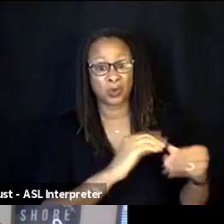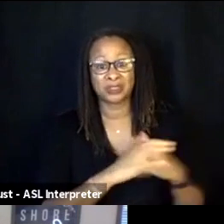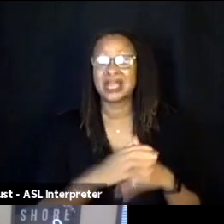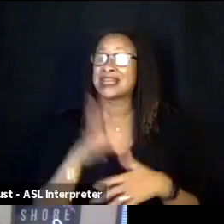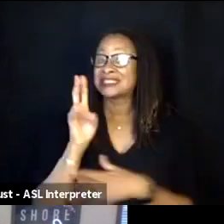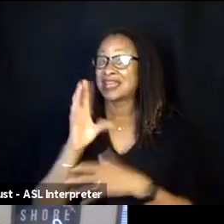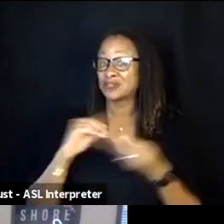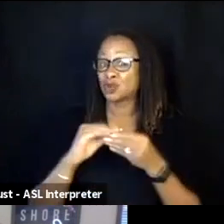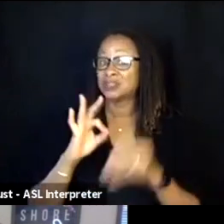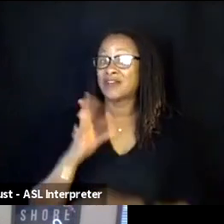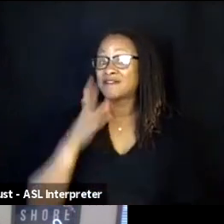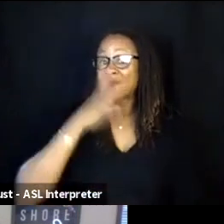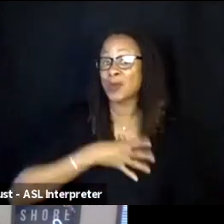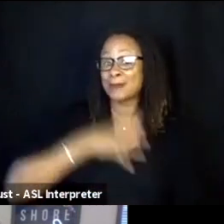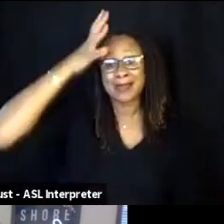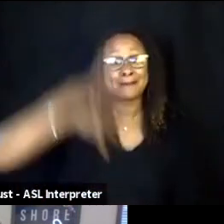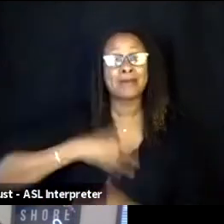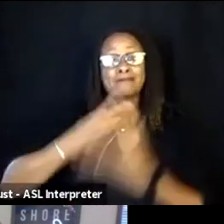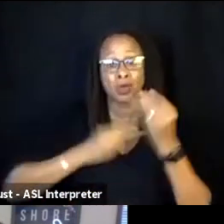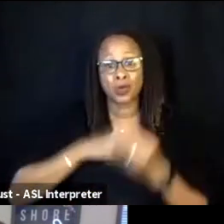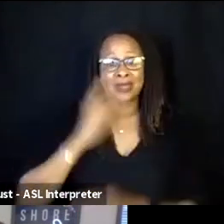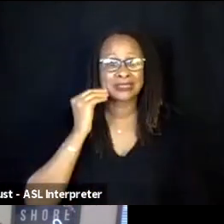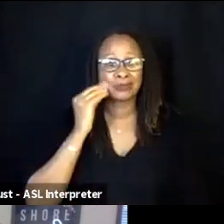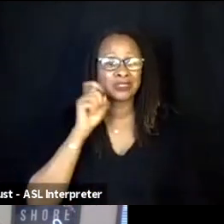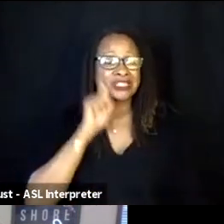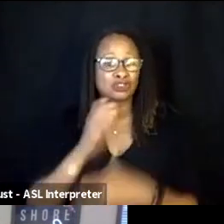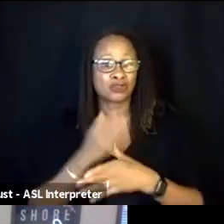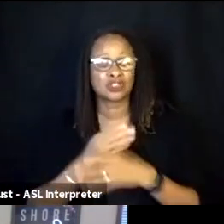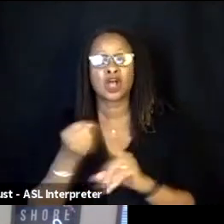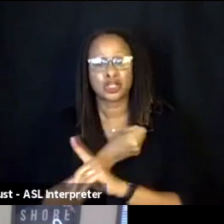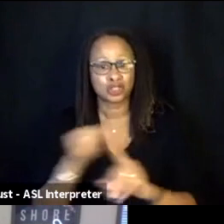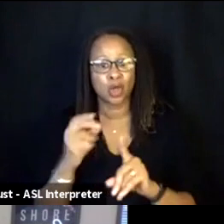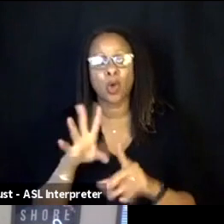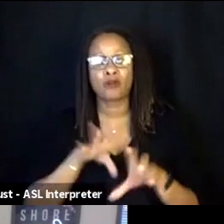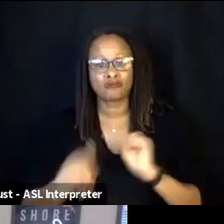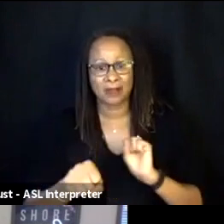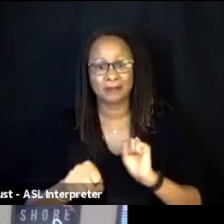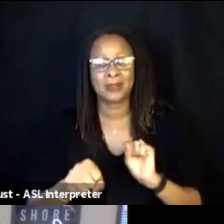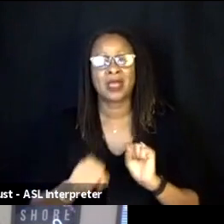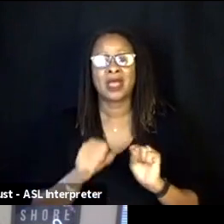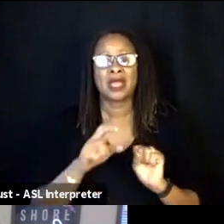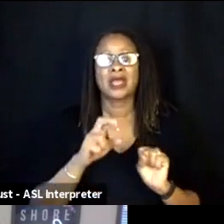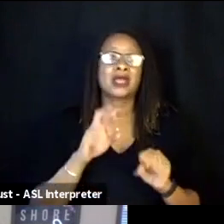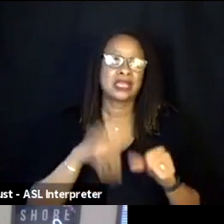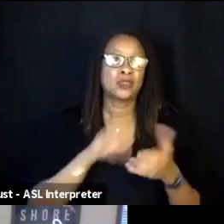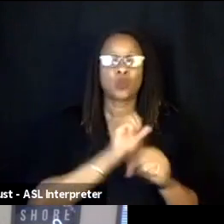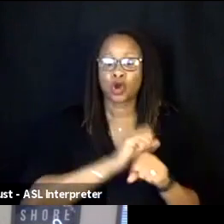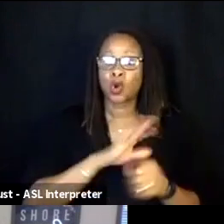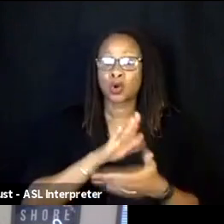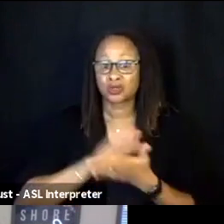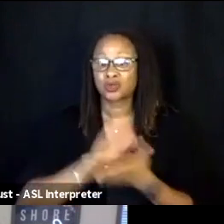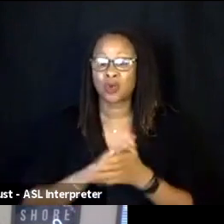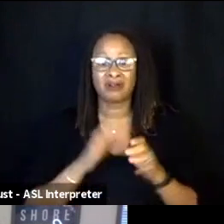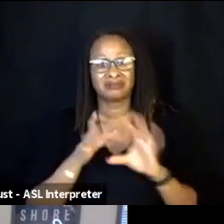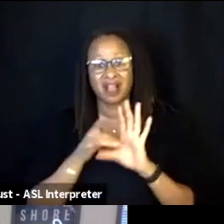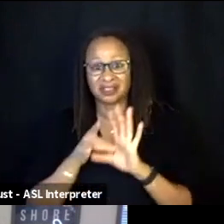women who have experienced sexual harassment, assault, or rape in the workplace or in school context. And then we have such an incredible